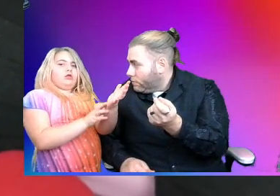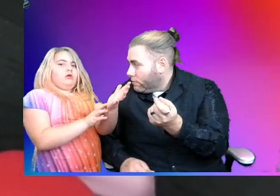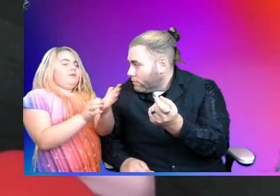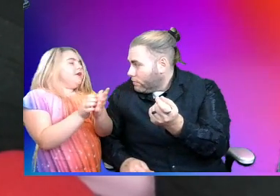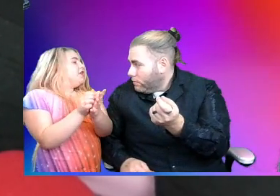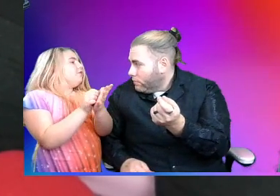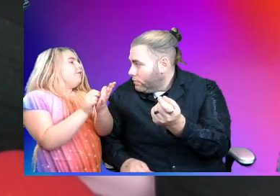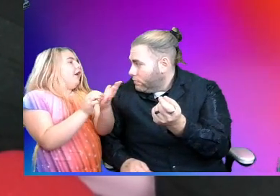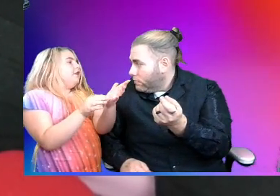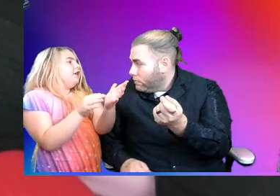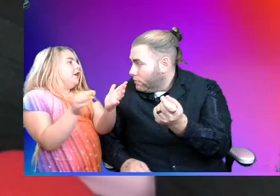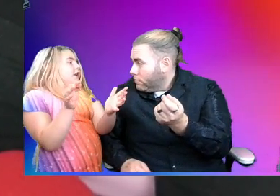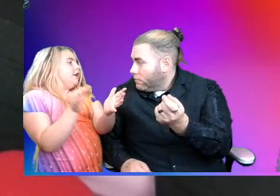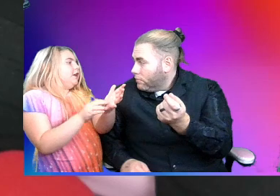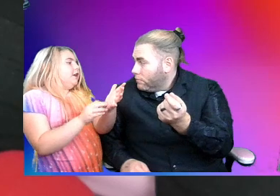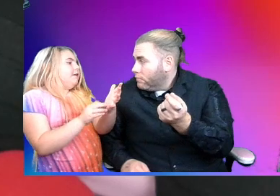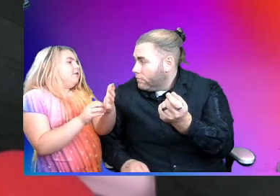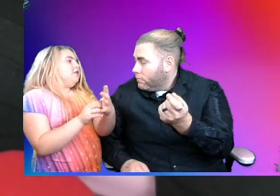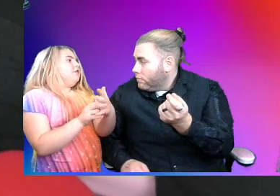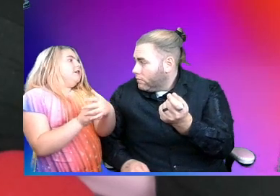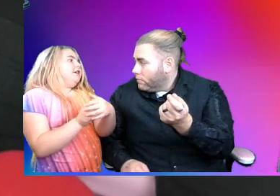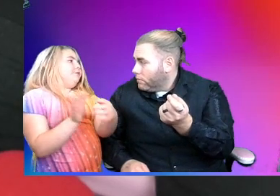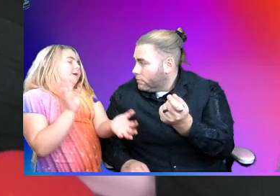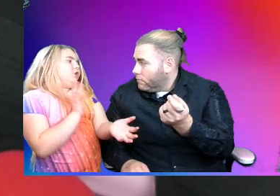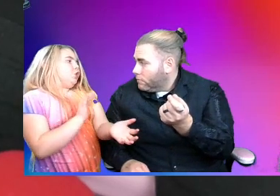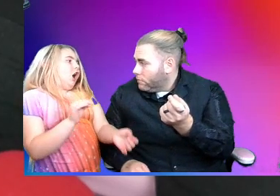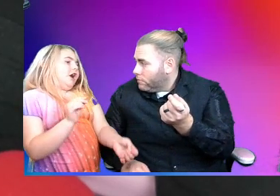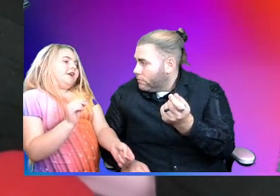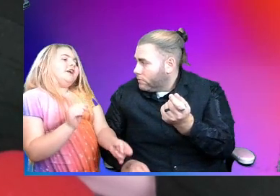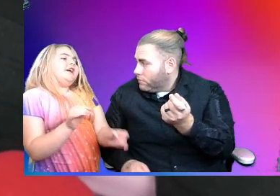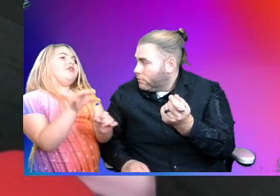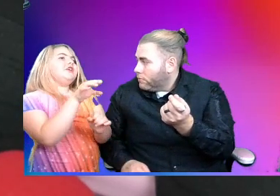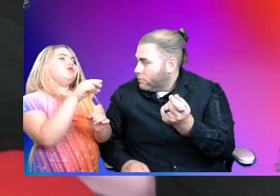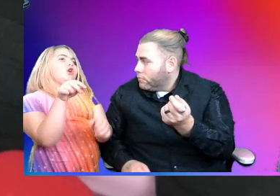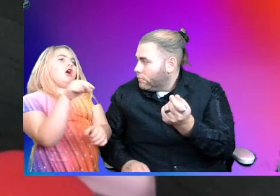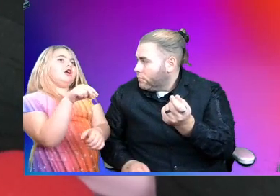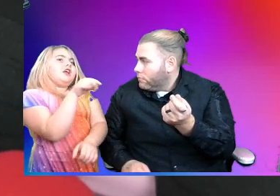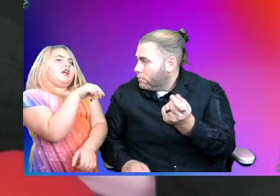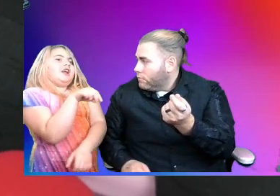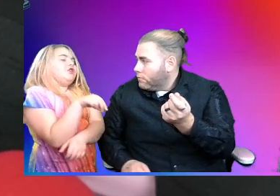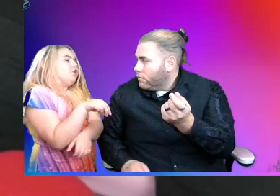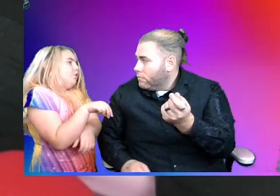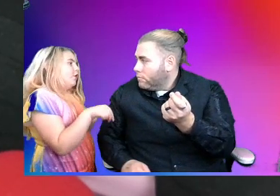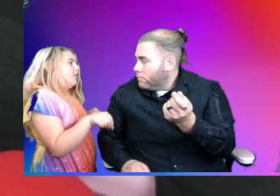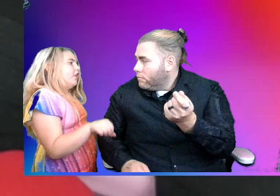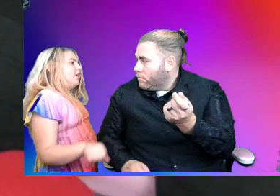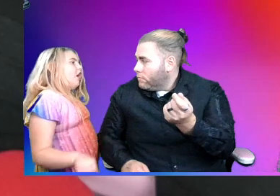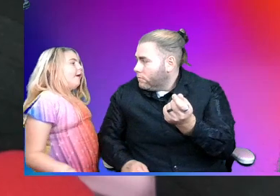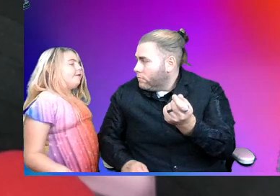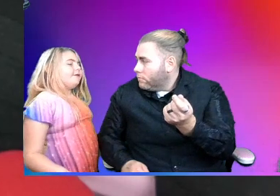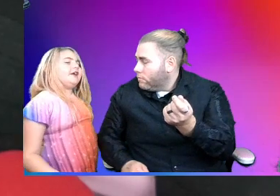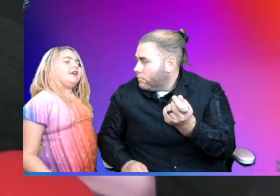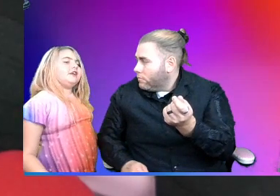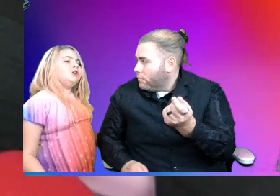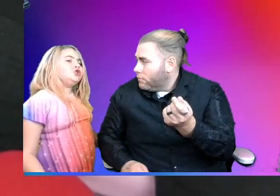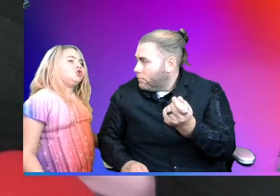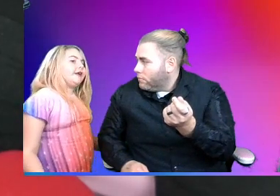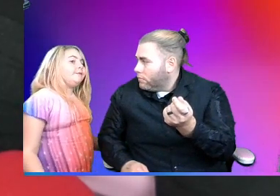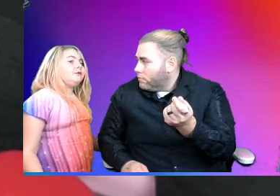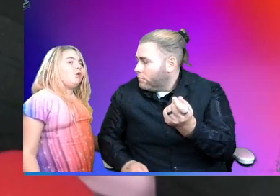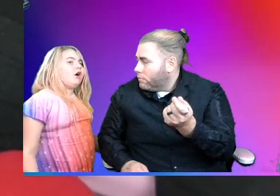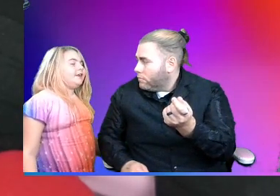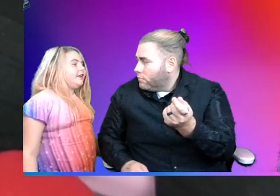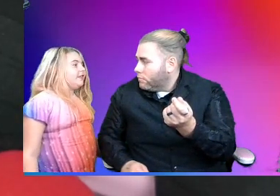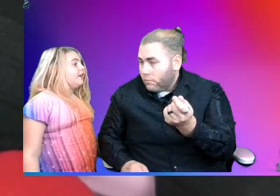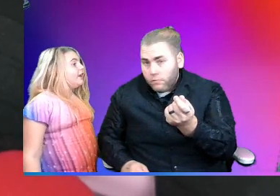real scrubbing sponge and keep it dry, and then you cut it into a